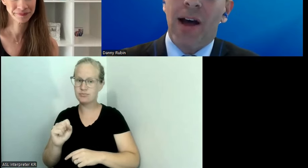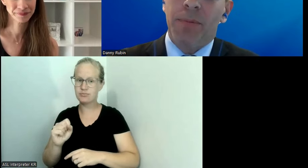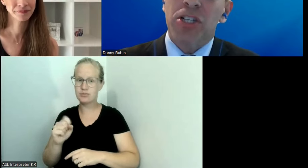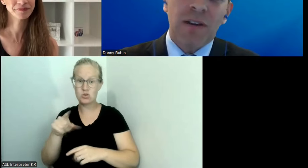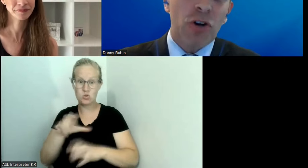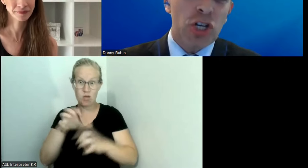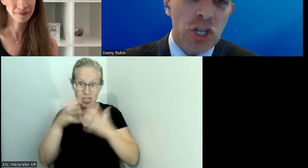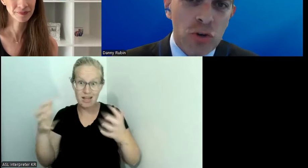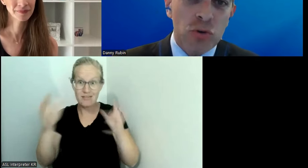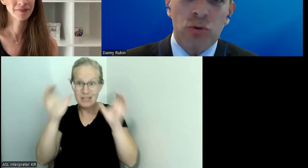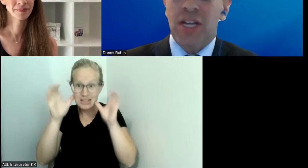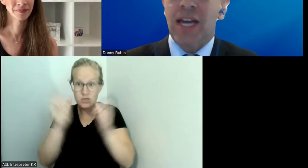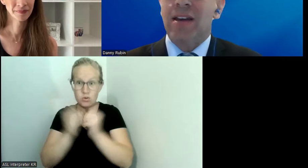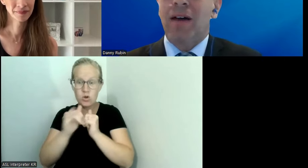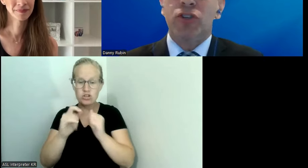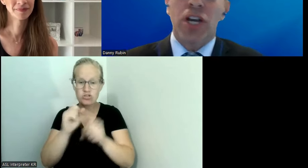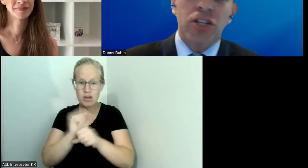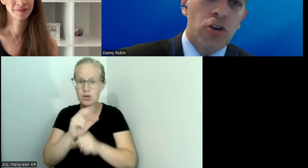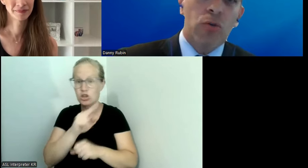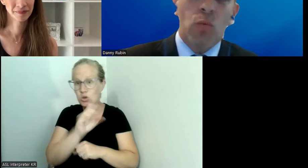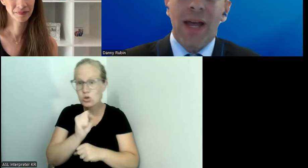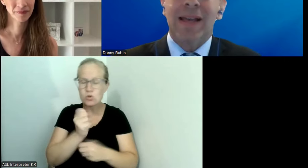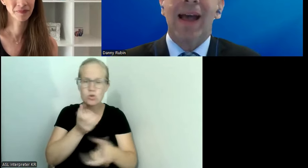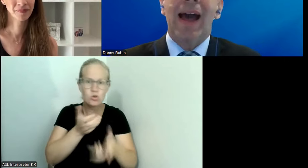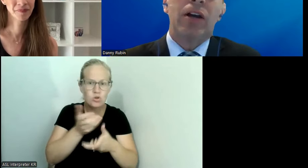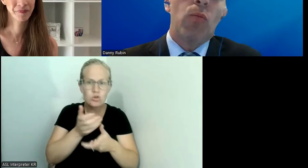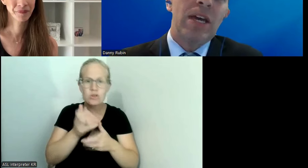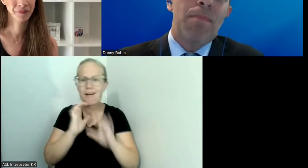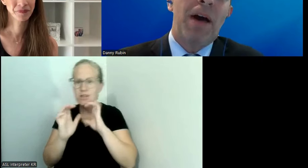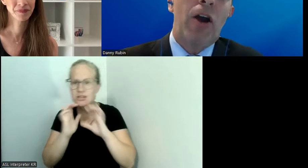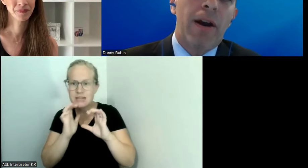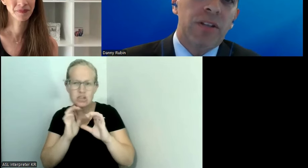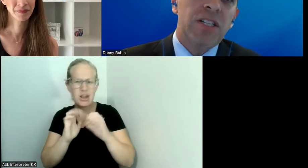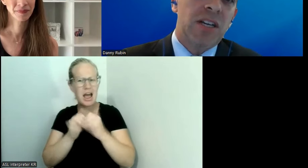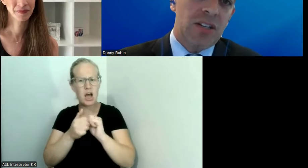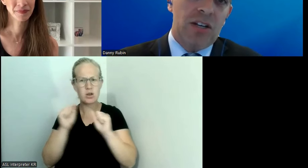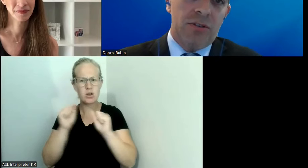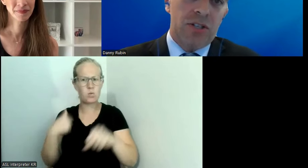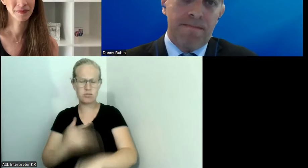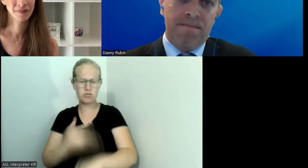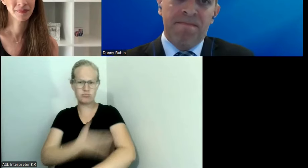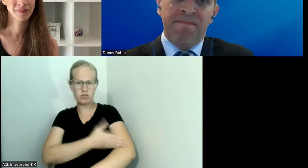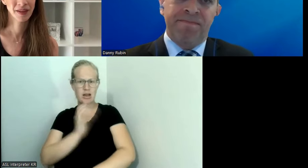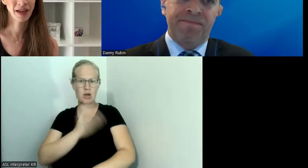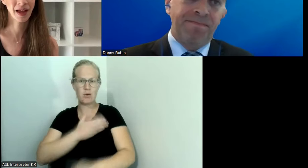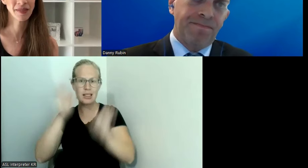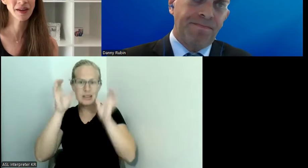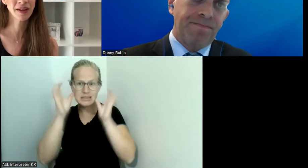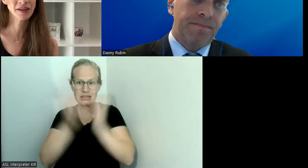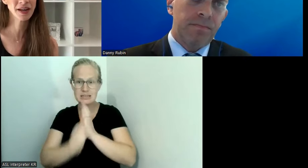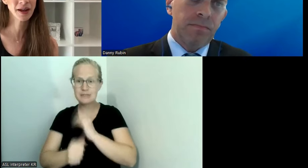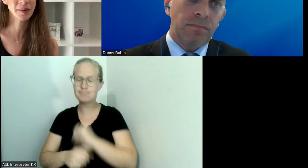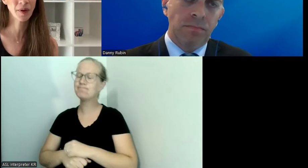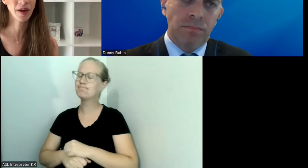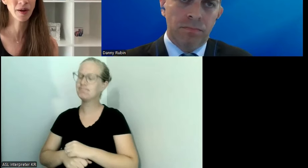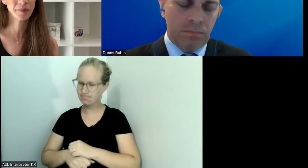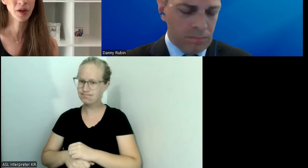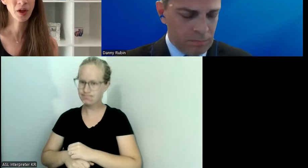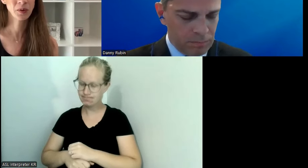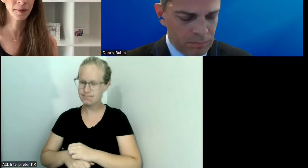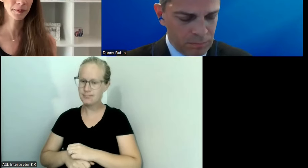in your job, listening for cues, taking conversations certain ways. How can we get better at our listening skills? Yeah. I think anytime,